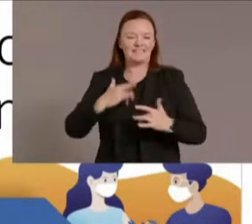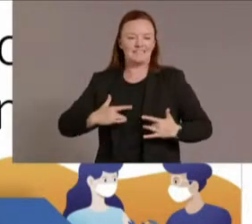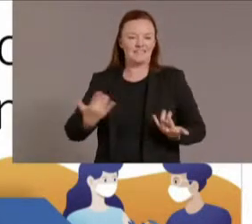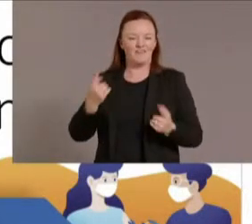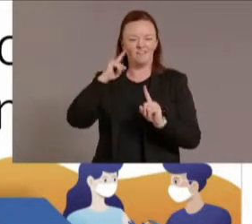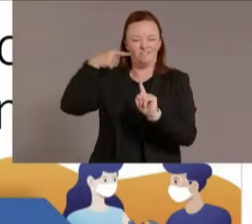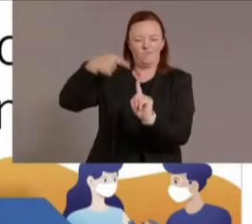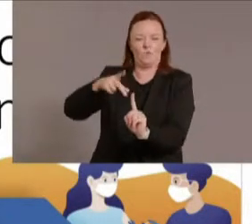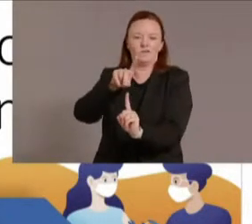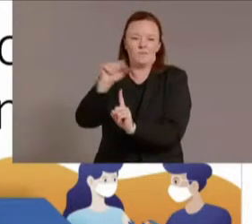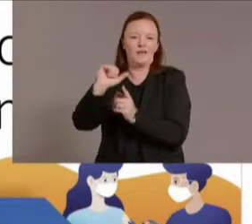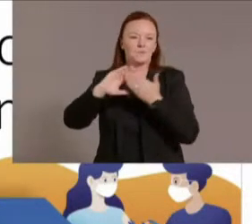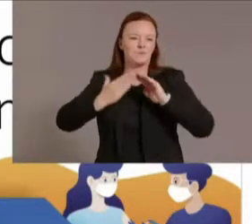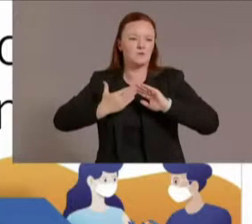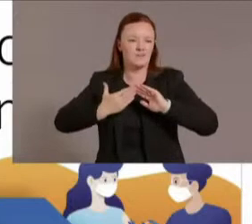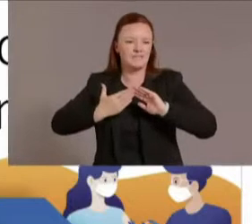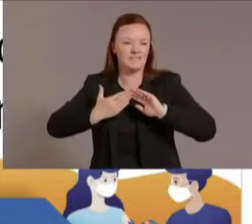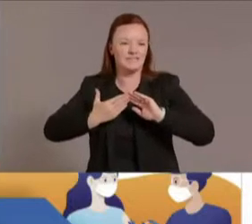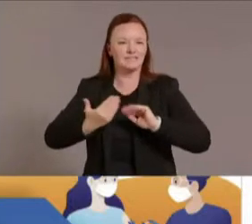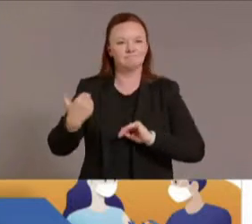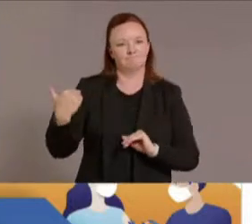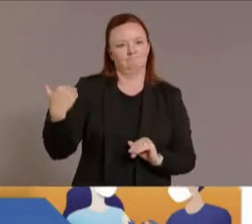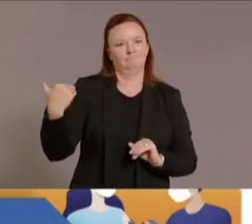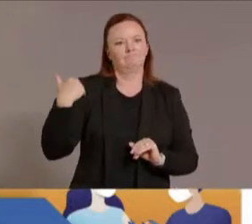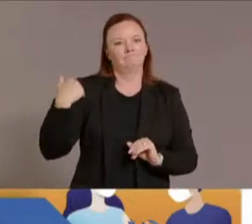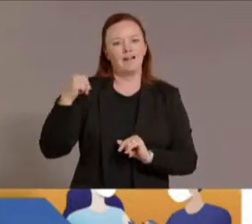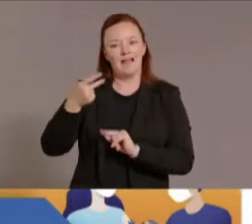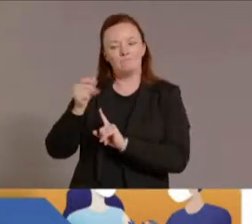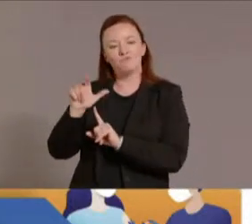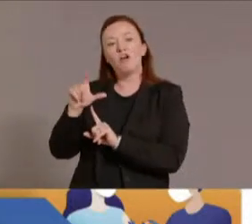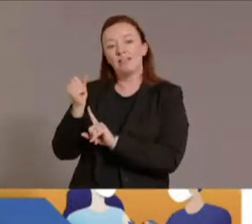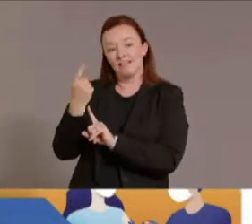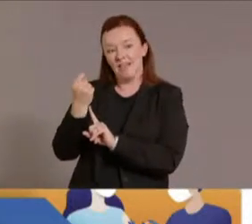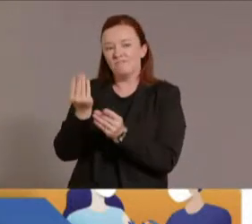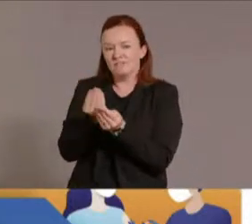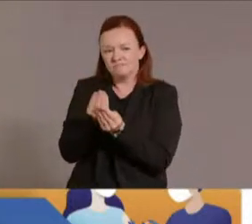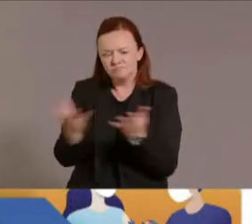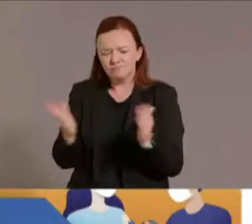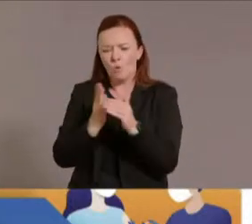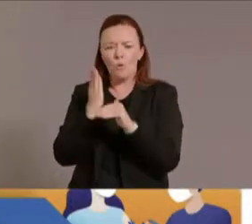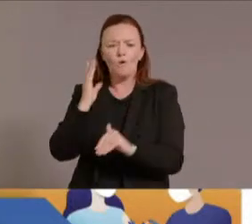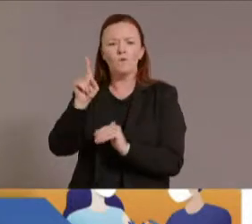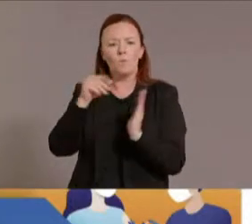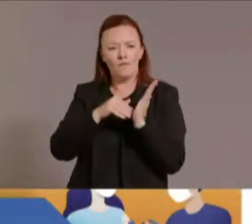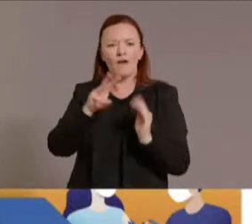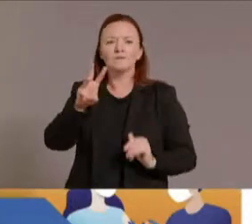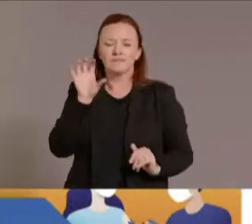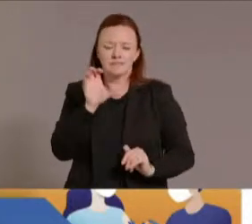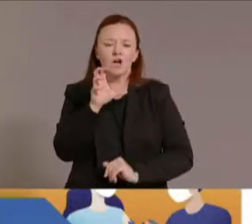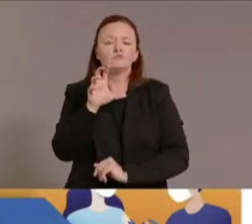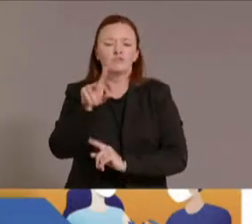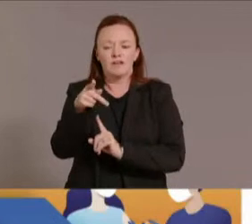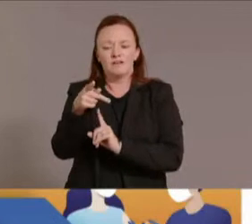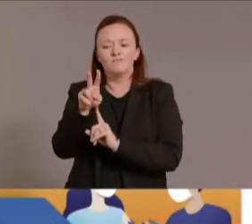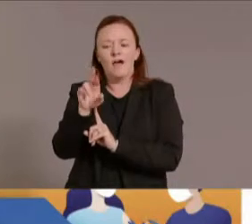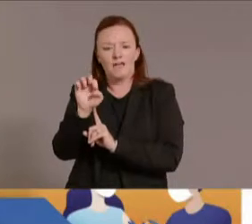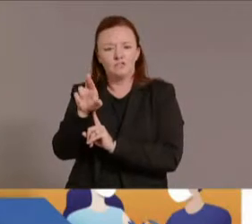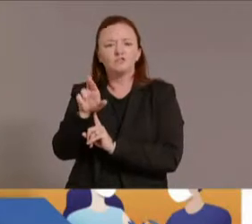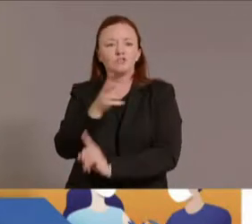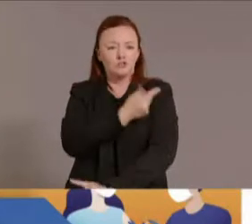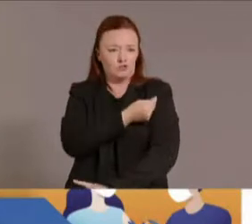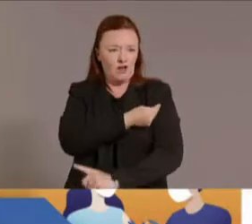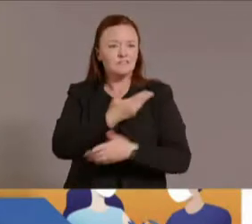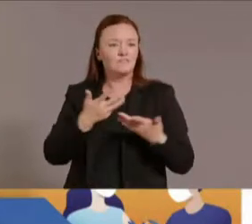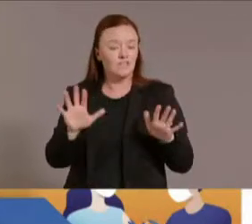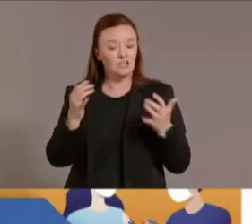and 11th, over 1,600 Pfizer shots were administered. This weekend, we will be offering the second dose